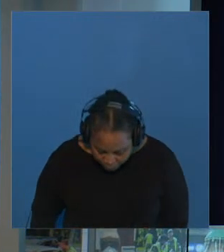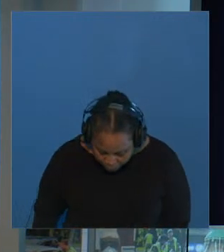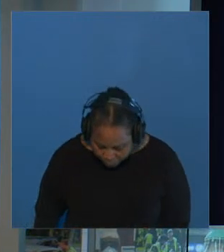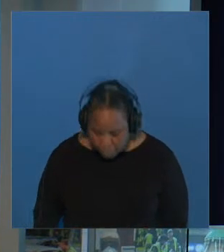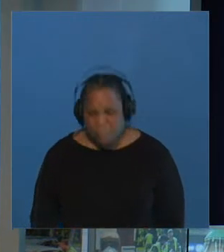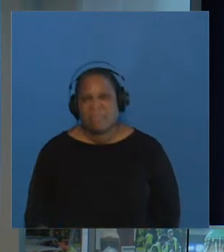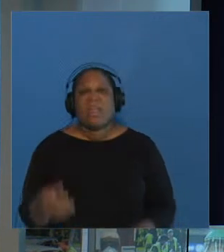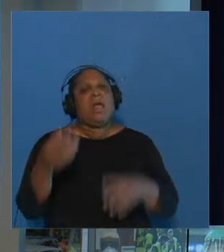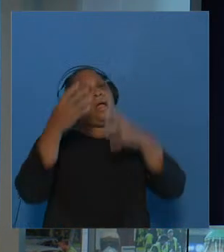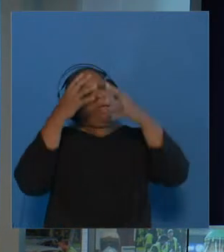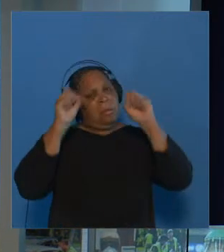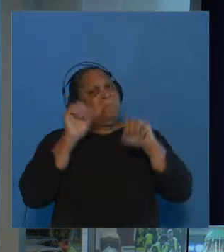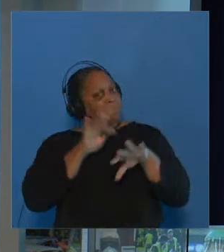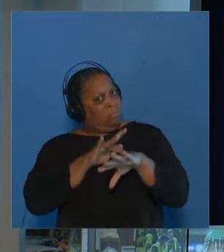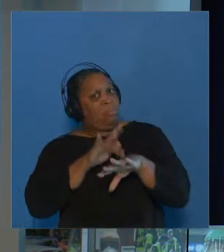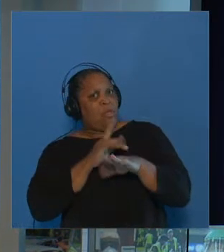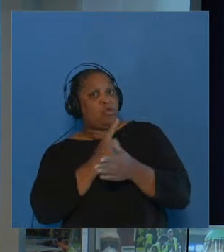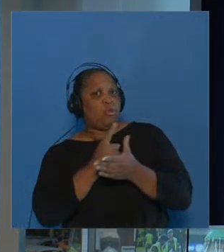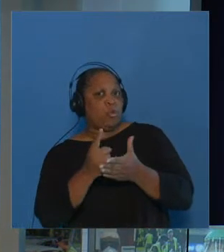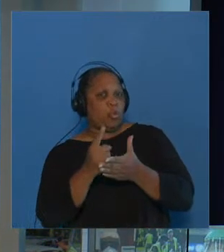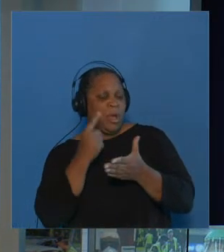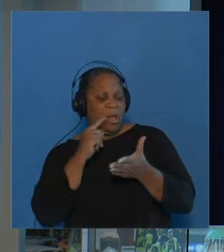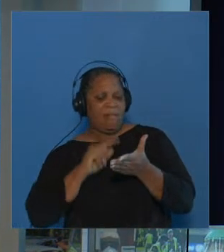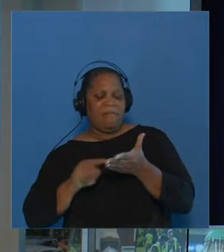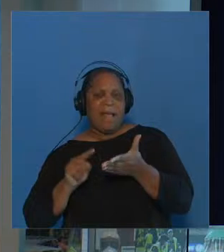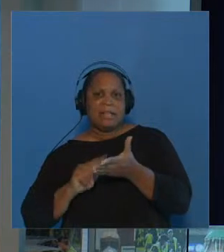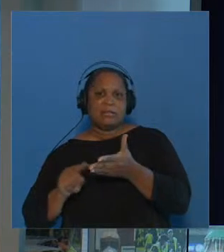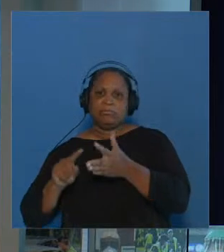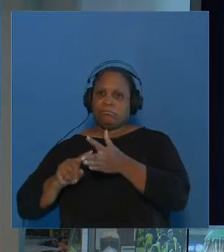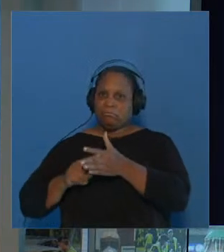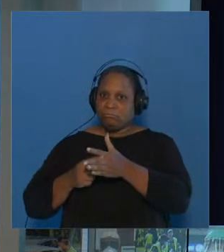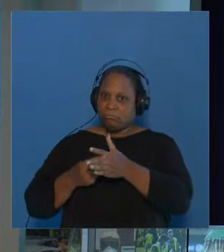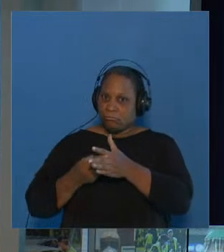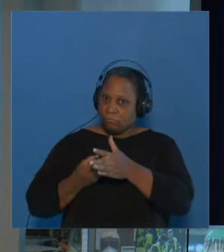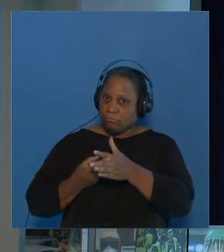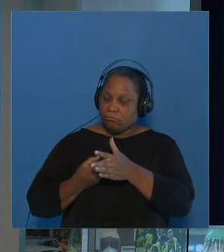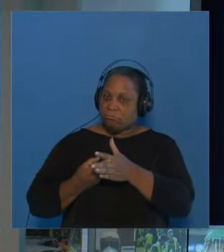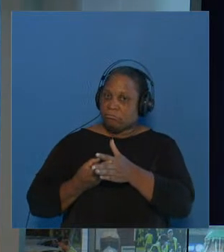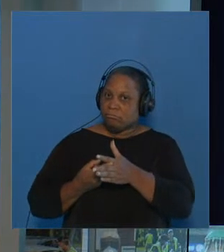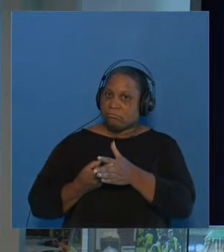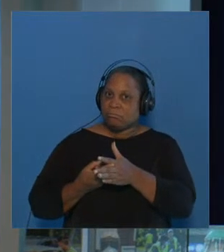Premier, earlier this week, an investigation was launched into the